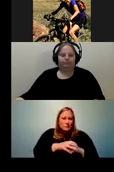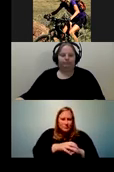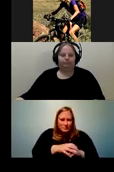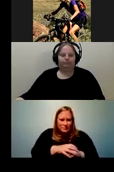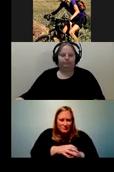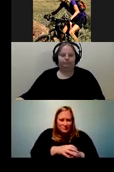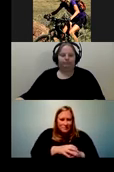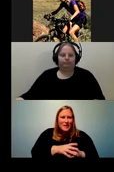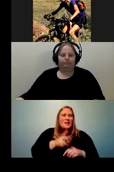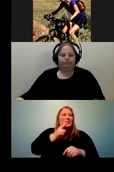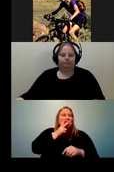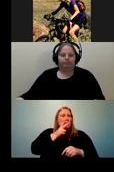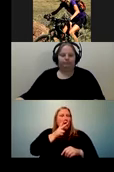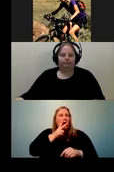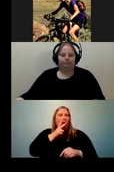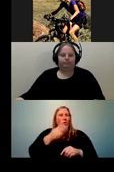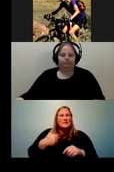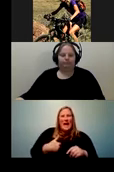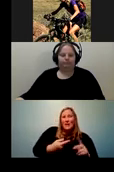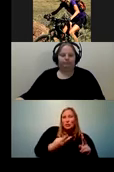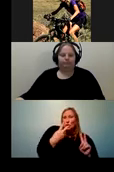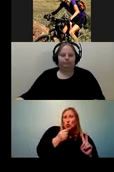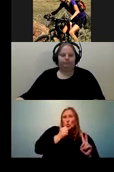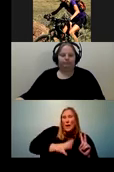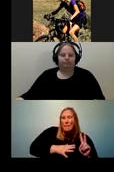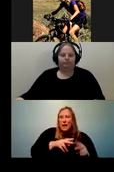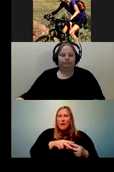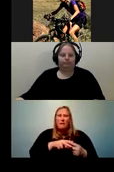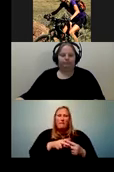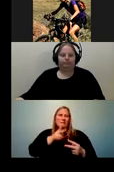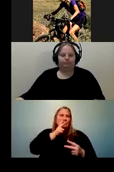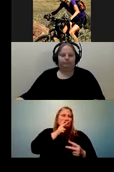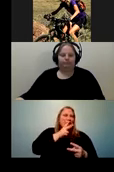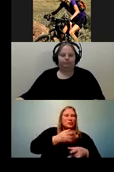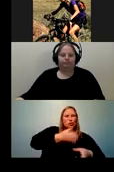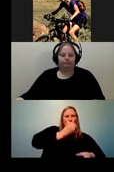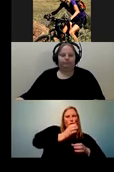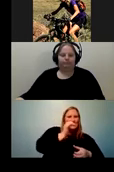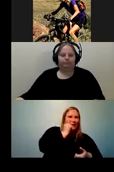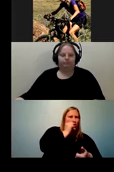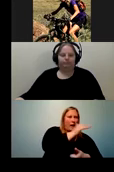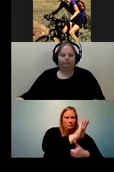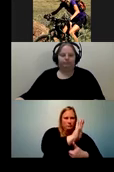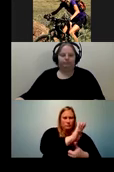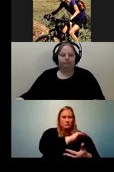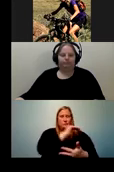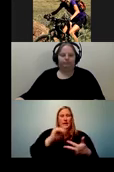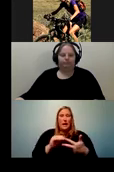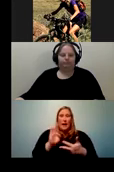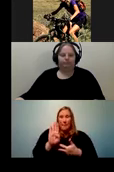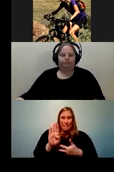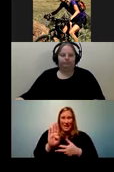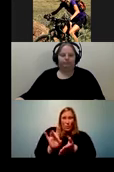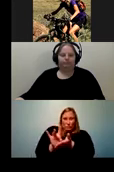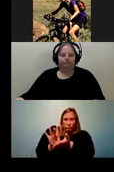chain smokes and drinks up to 10 martinis a day. Candidate B was ejected from office twice, sleeps until